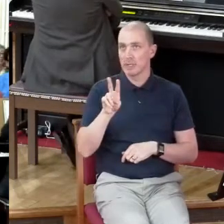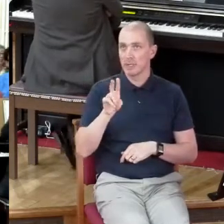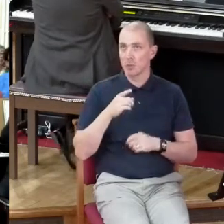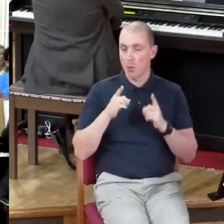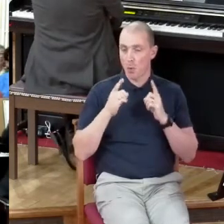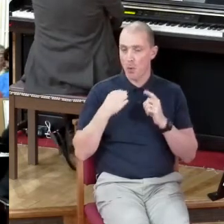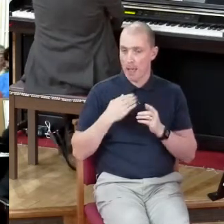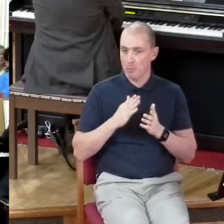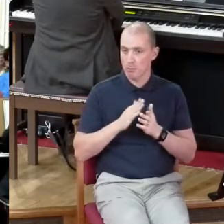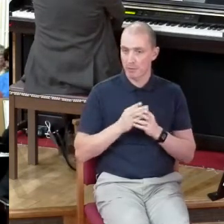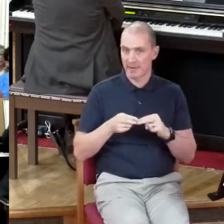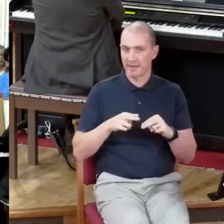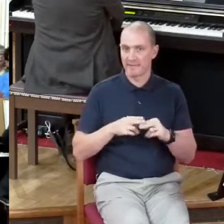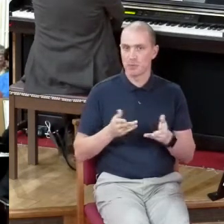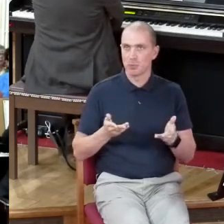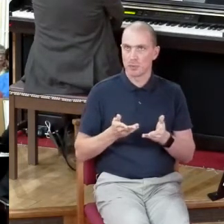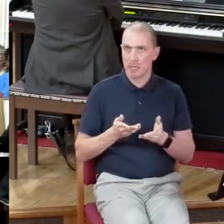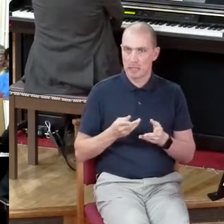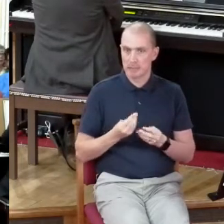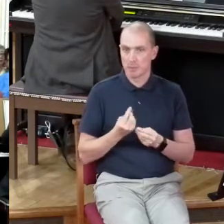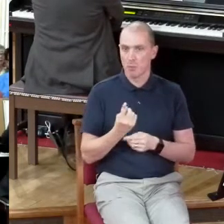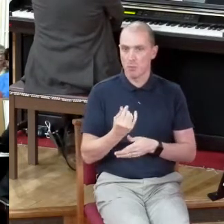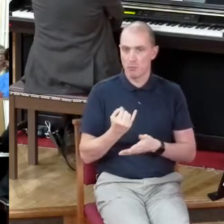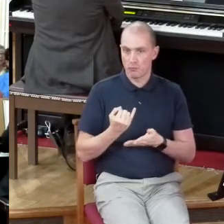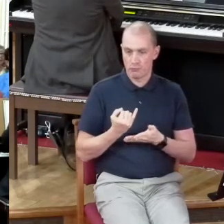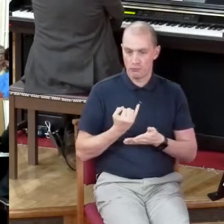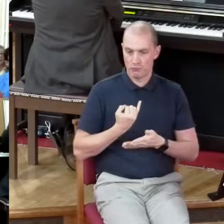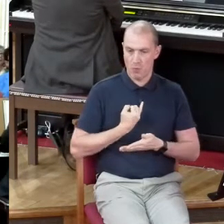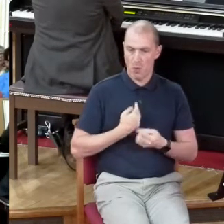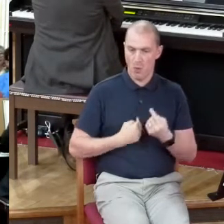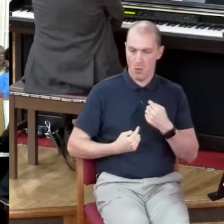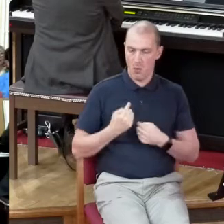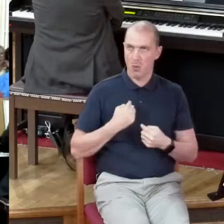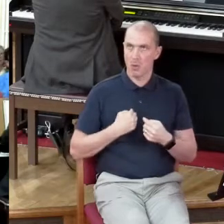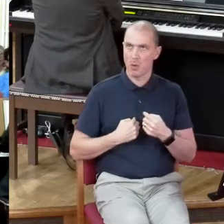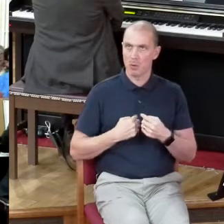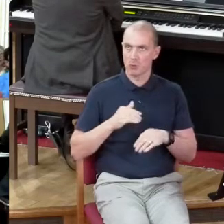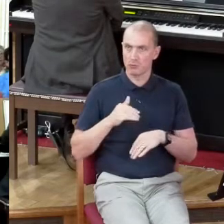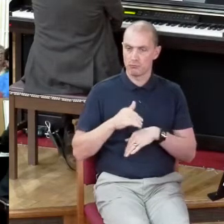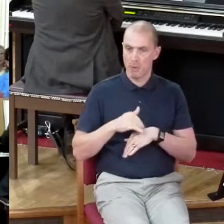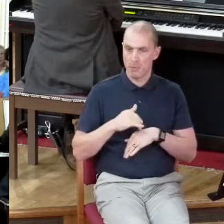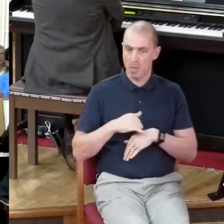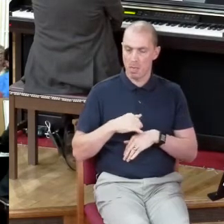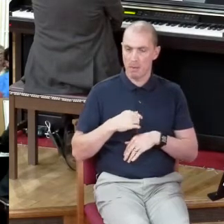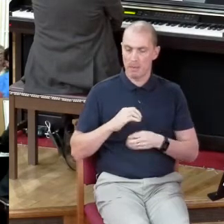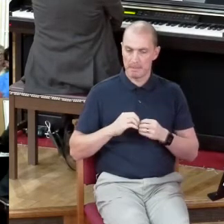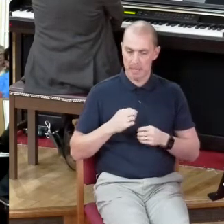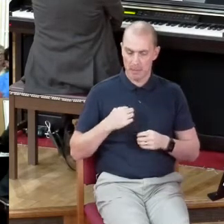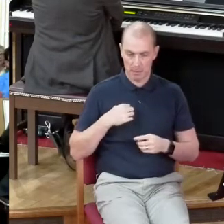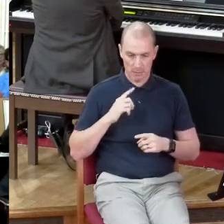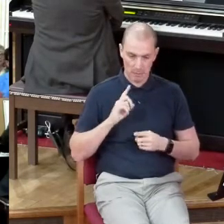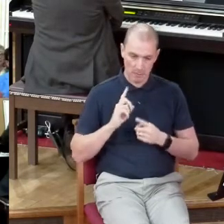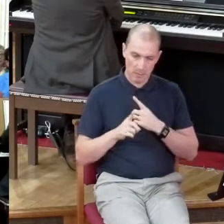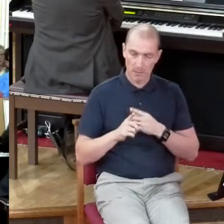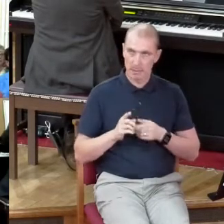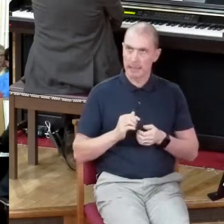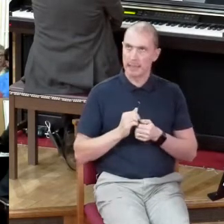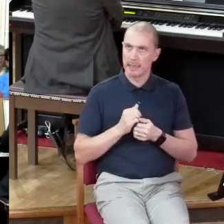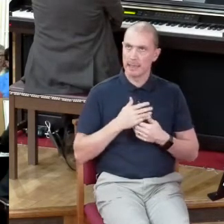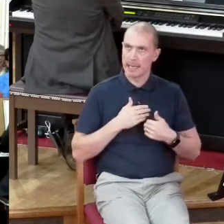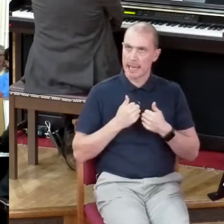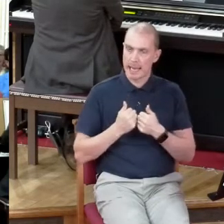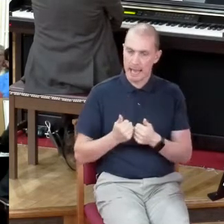if today someone wrongs or troubles me, make me kind, bring to mind that forgiveness makes us free. It's